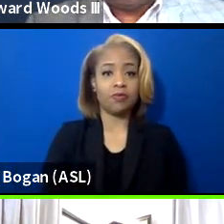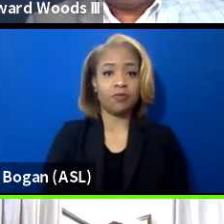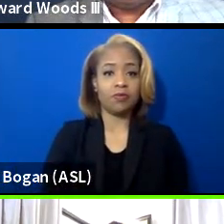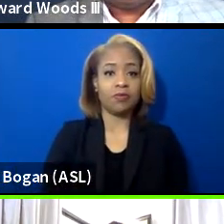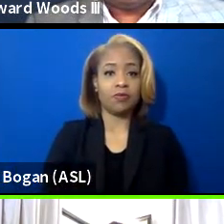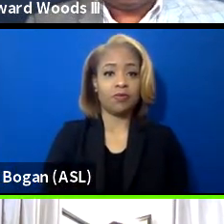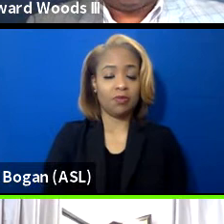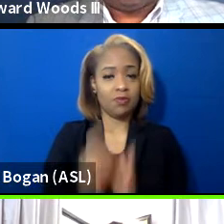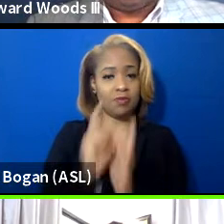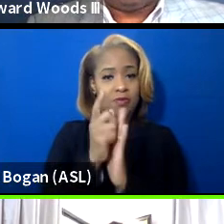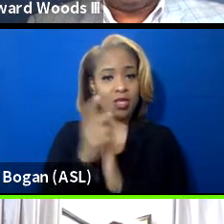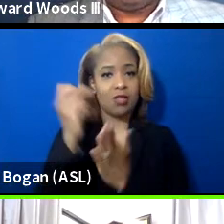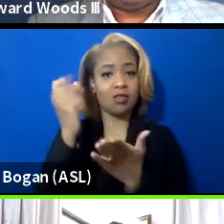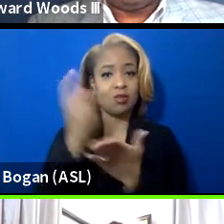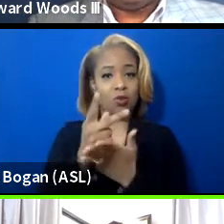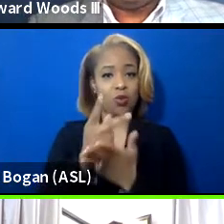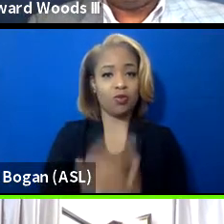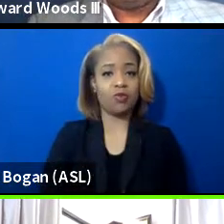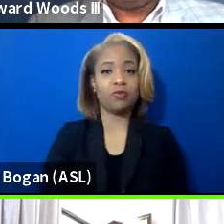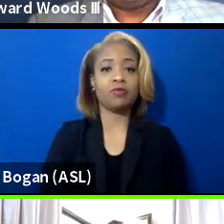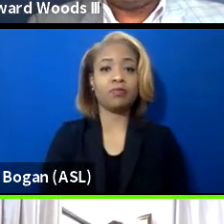And the minutes are approved.